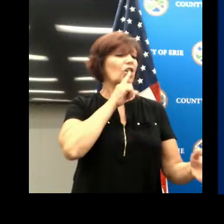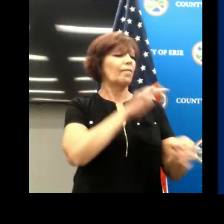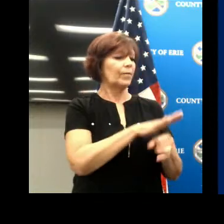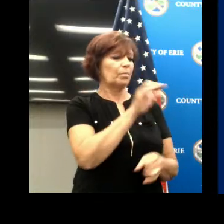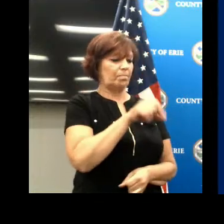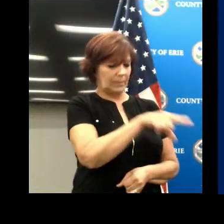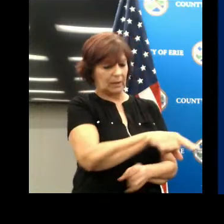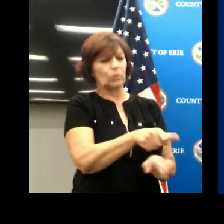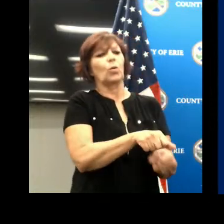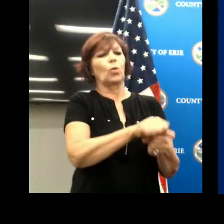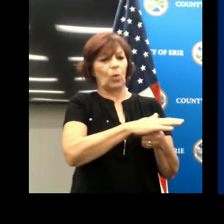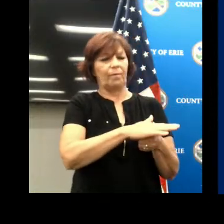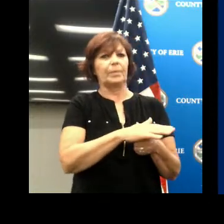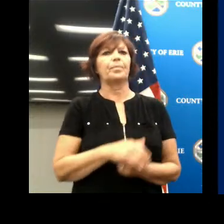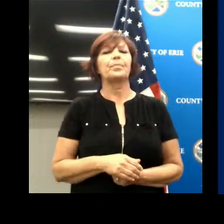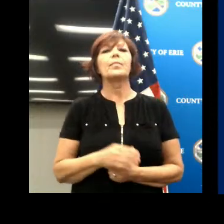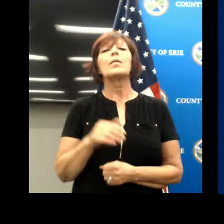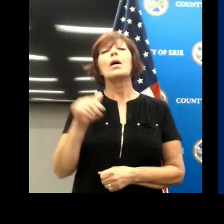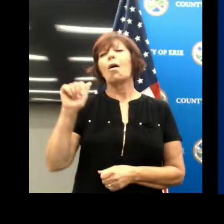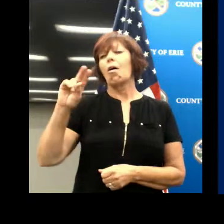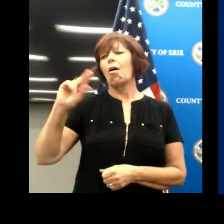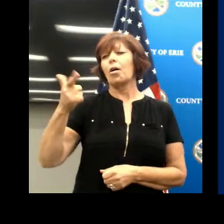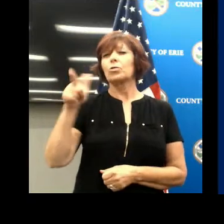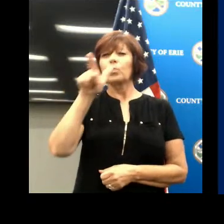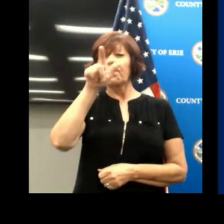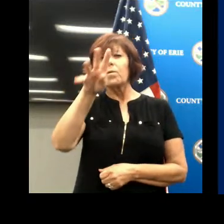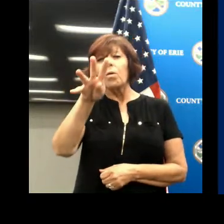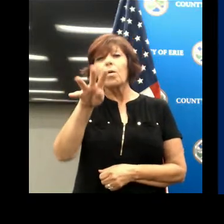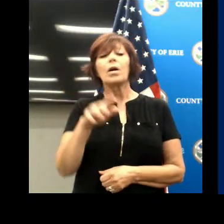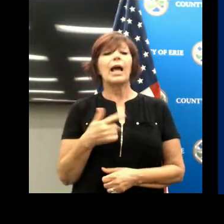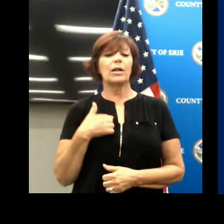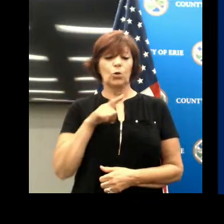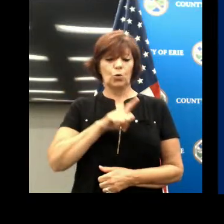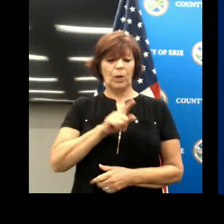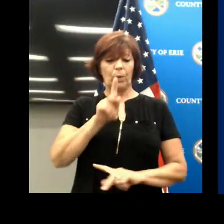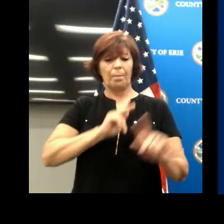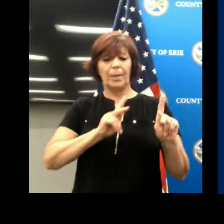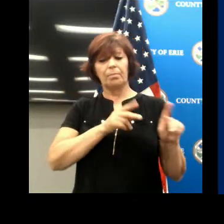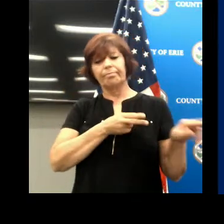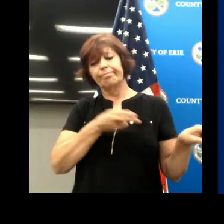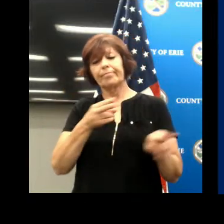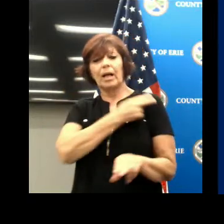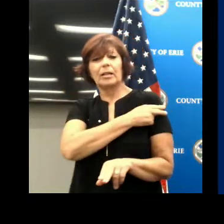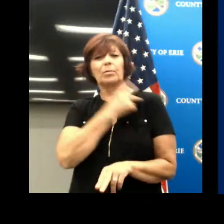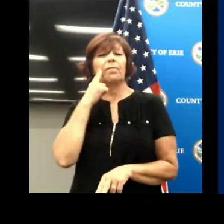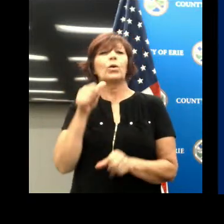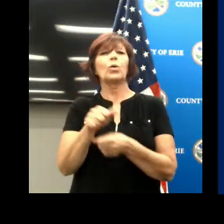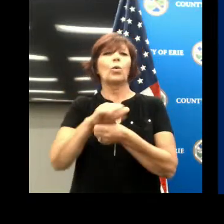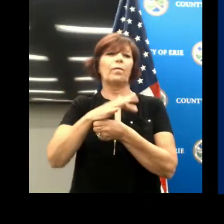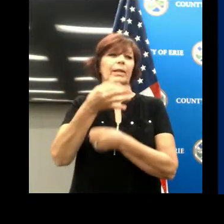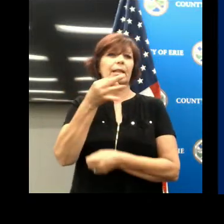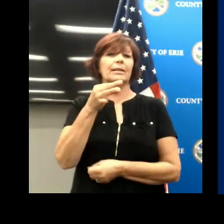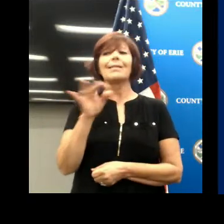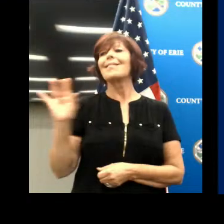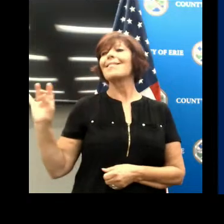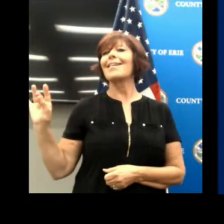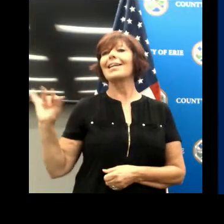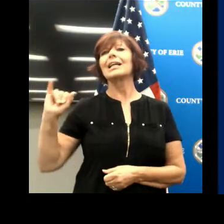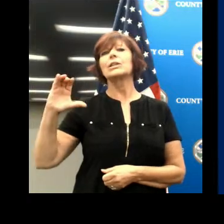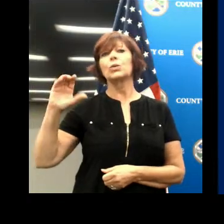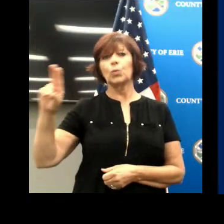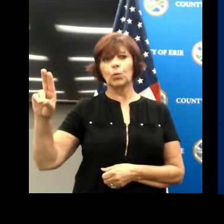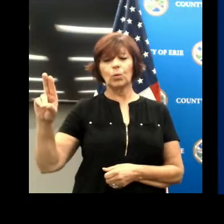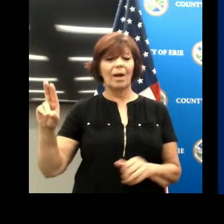positives. And as of August 24th, there were 21 individuals admitted to Erie County hospitals for COVID-19. 8 were in the